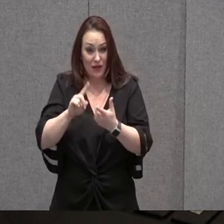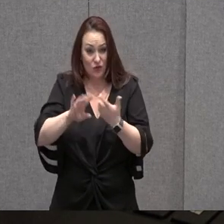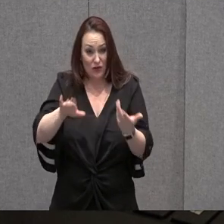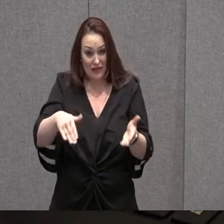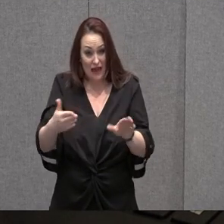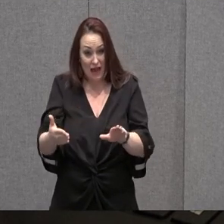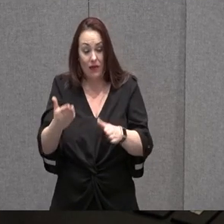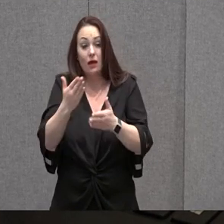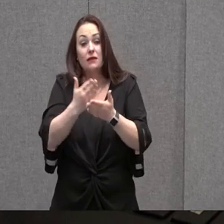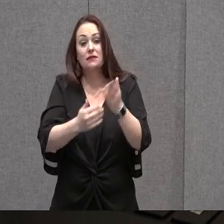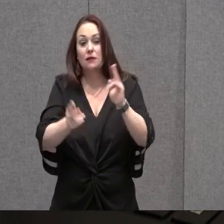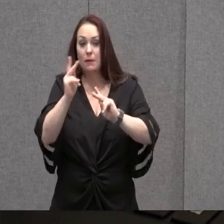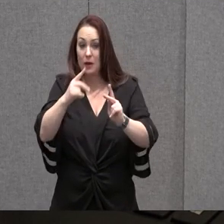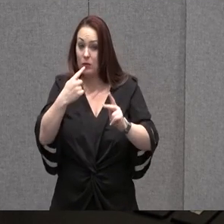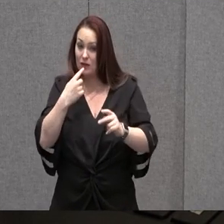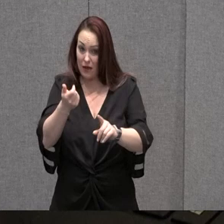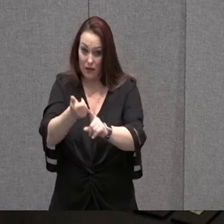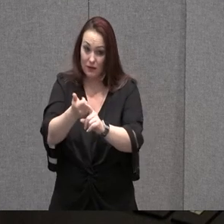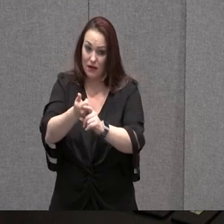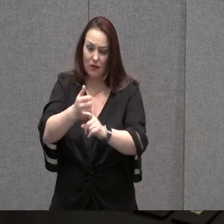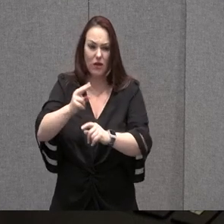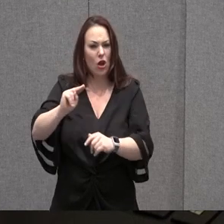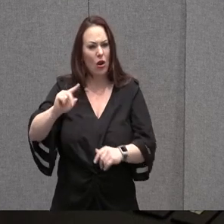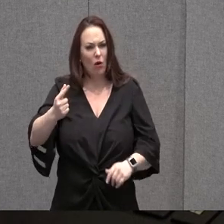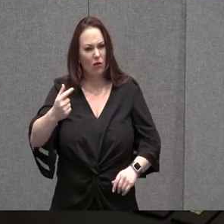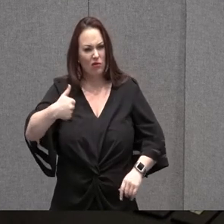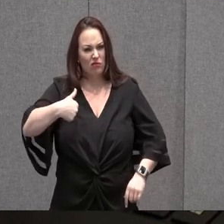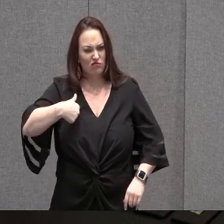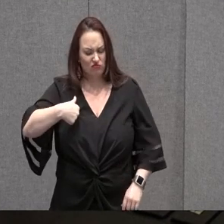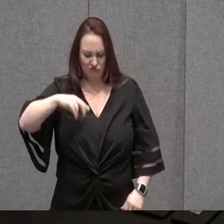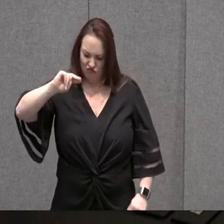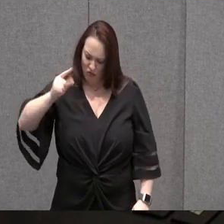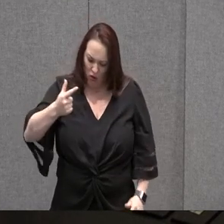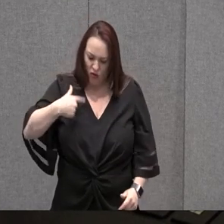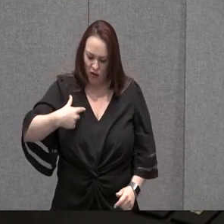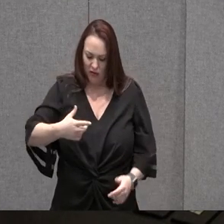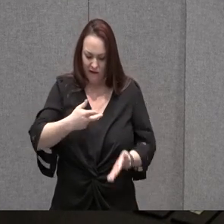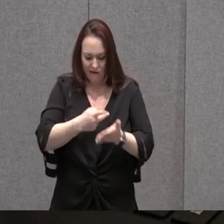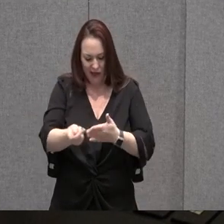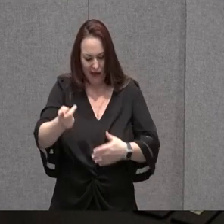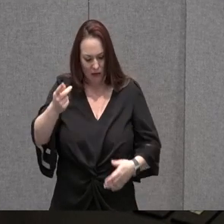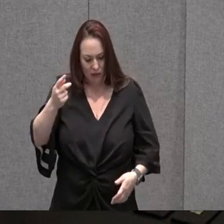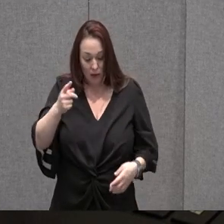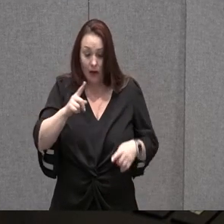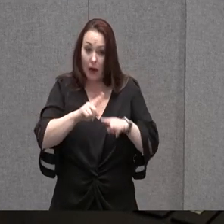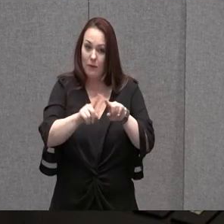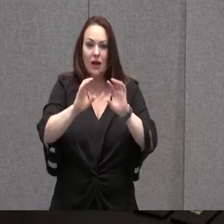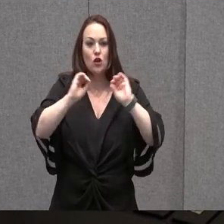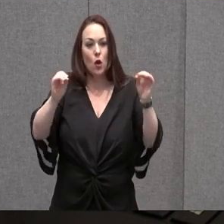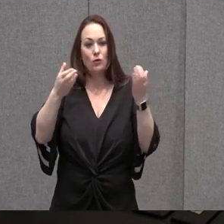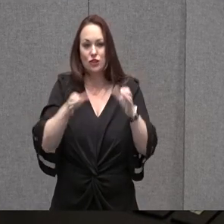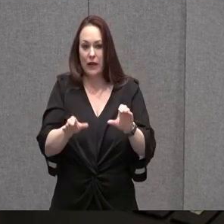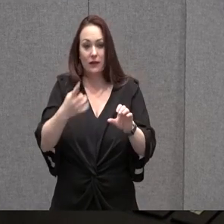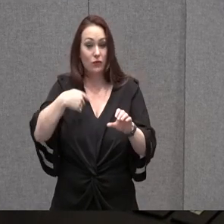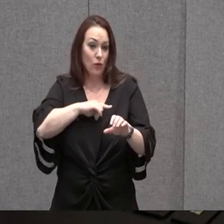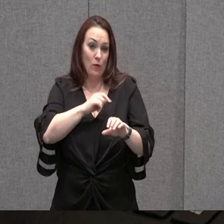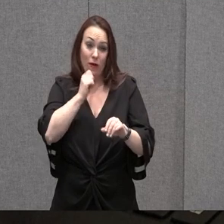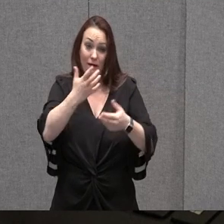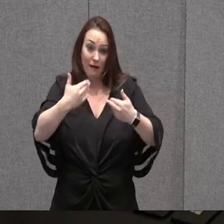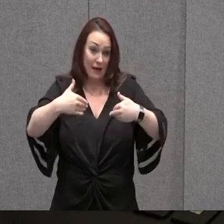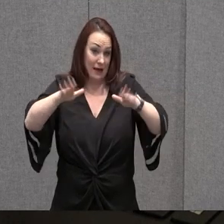tell themselves they are no good at something after one small failure, but no chance we were going to give up that